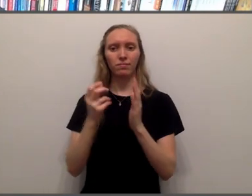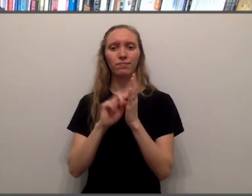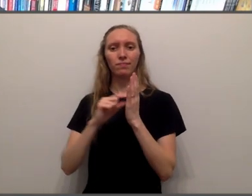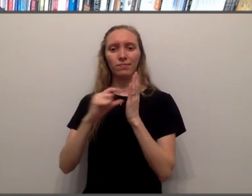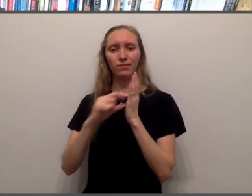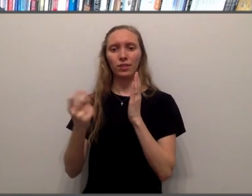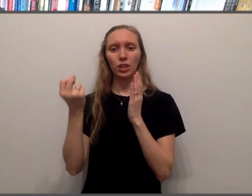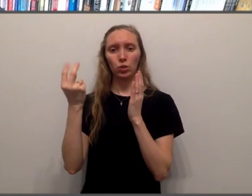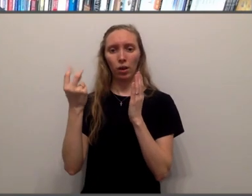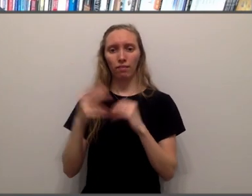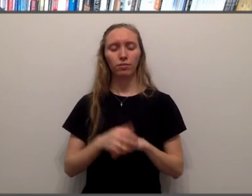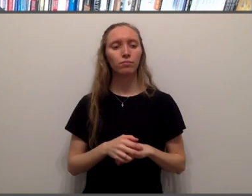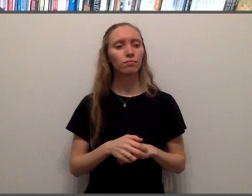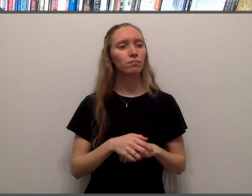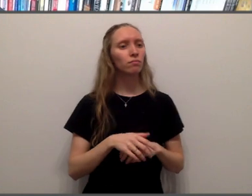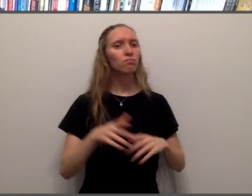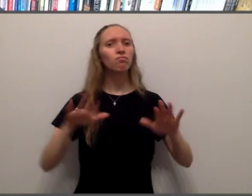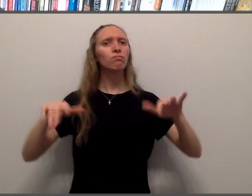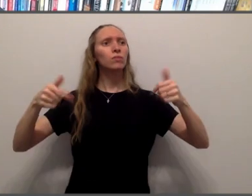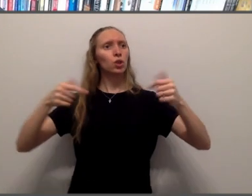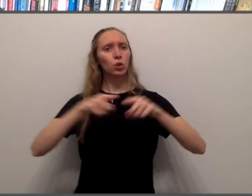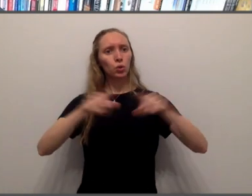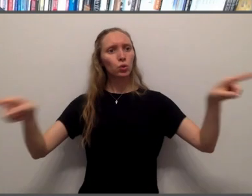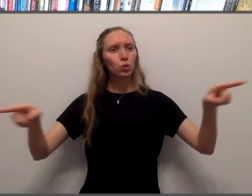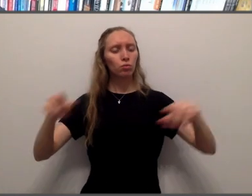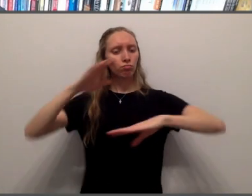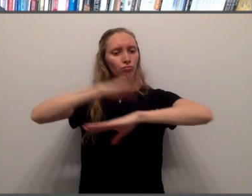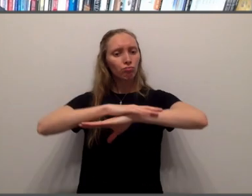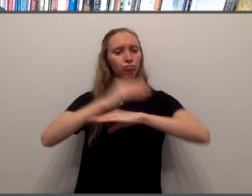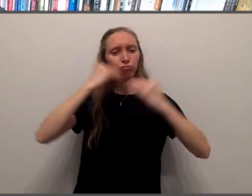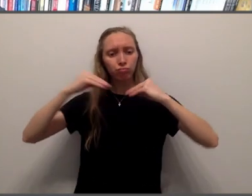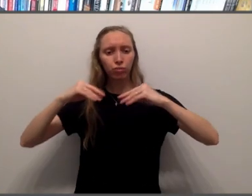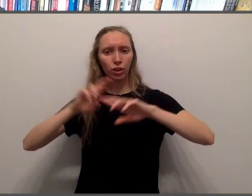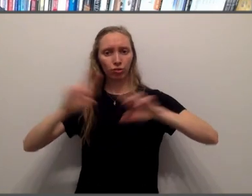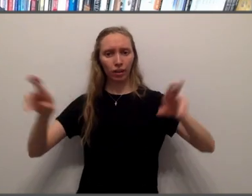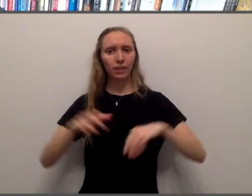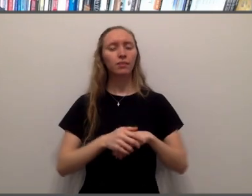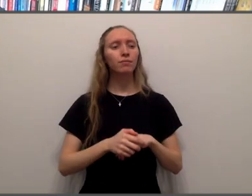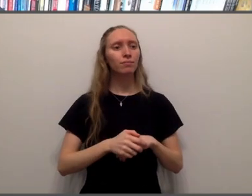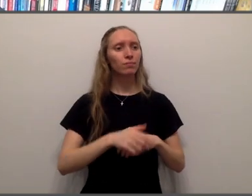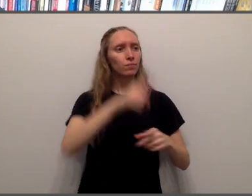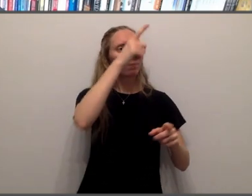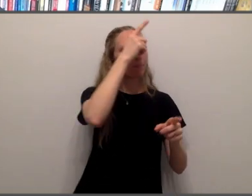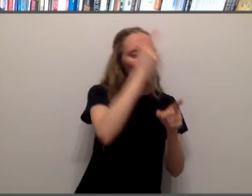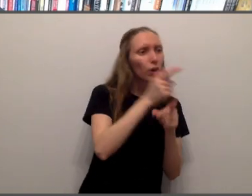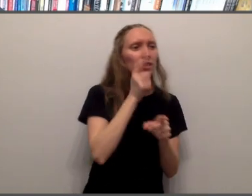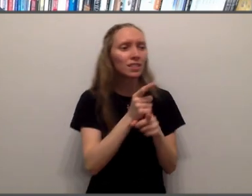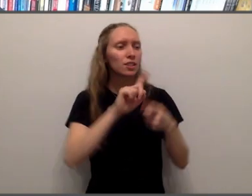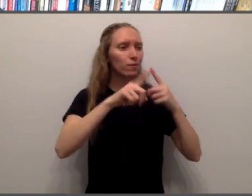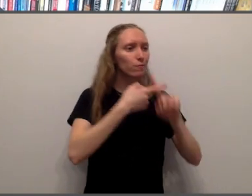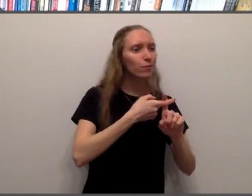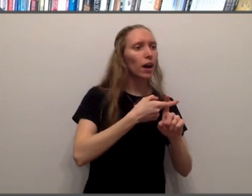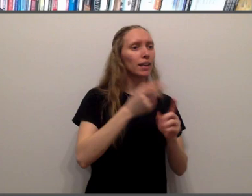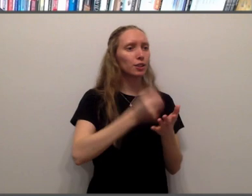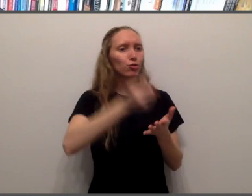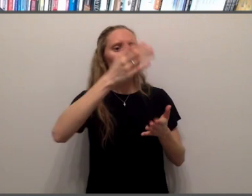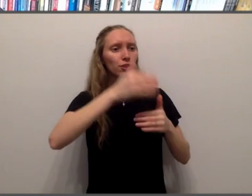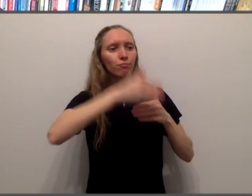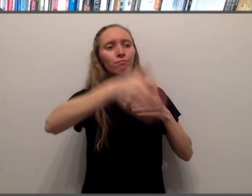don't invite your friends, brothers, relatives, and rich neighbors, for they will invite you back, and that will be your only